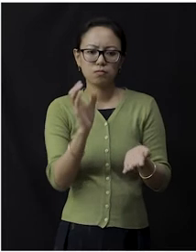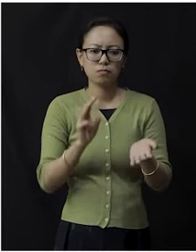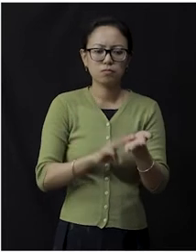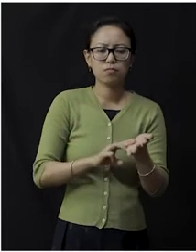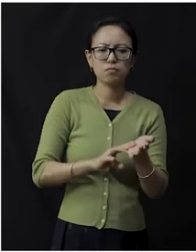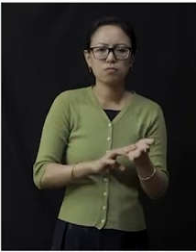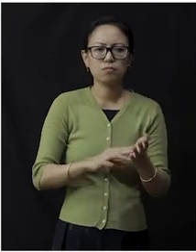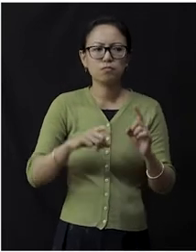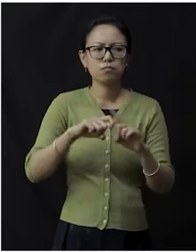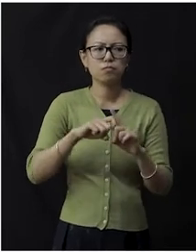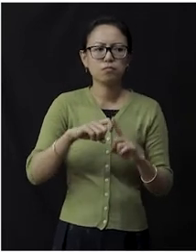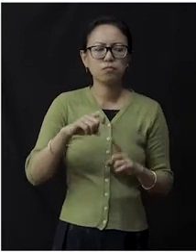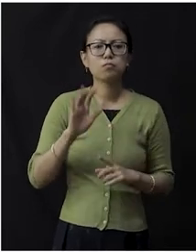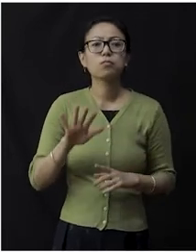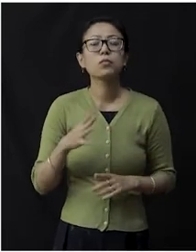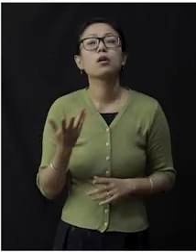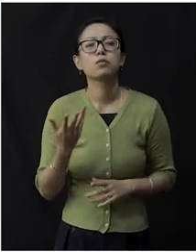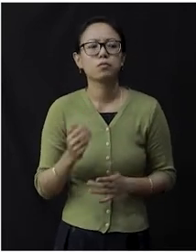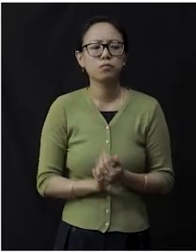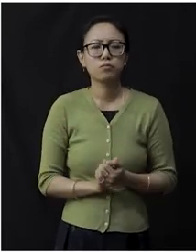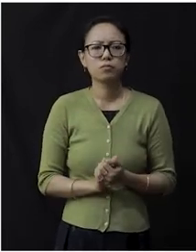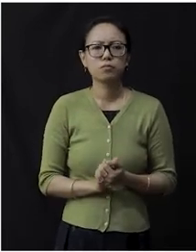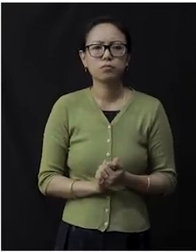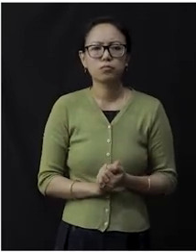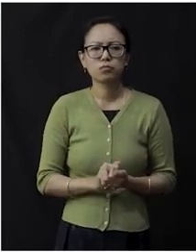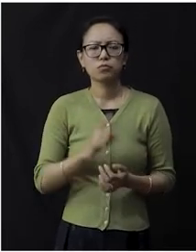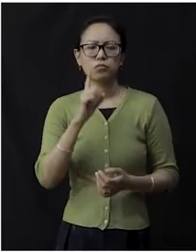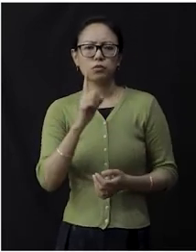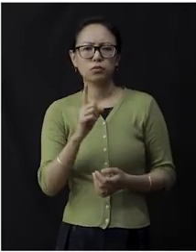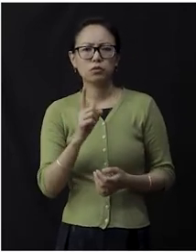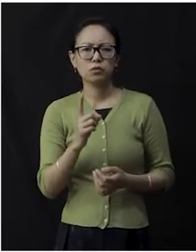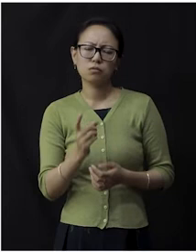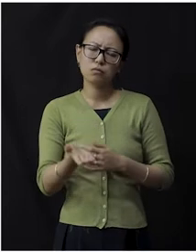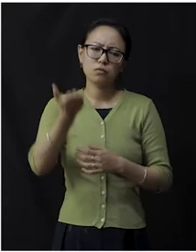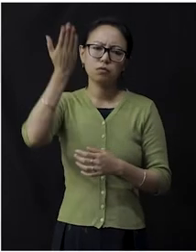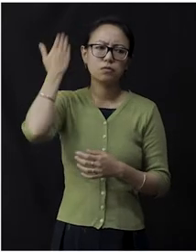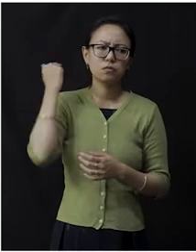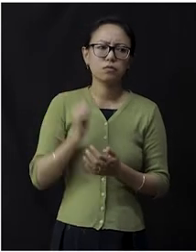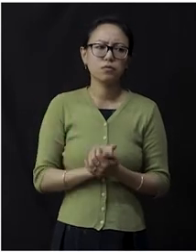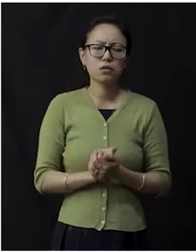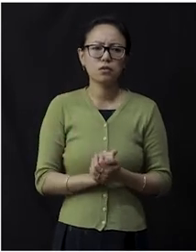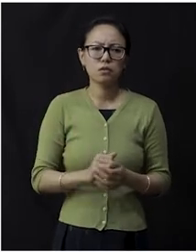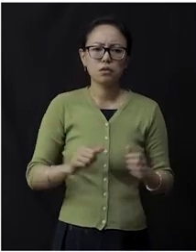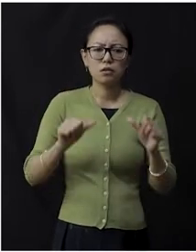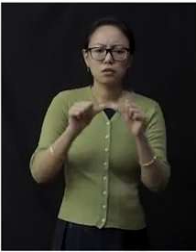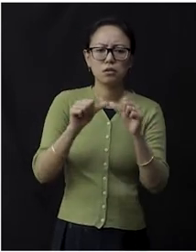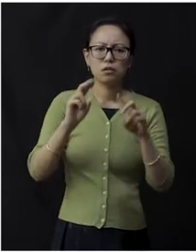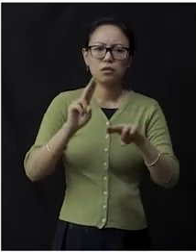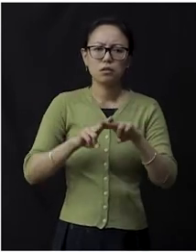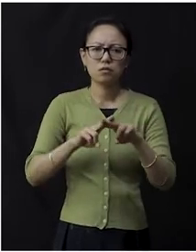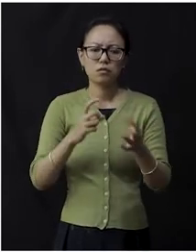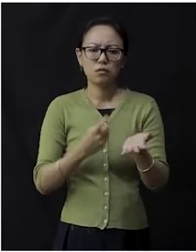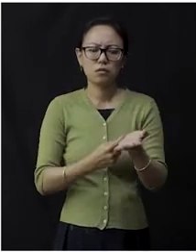Once there lived a herd of elephants in Africa. Now remember, a herd of elephants means